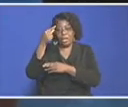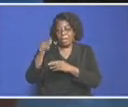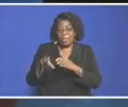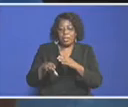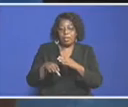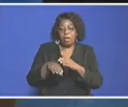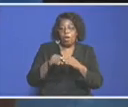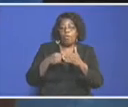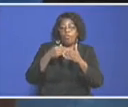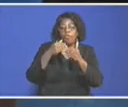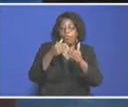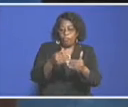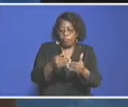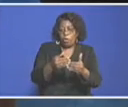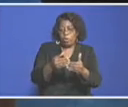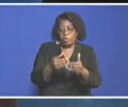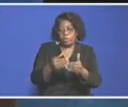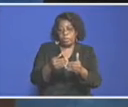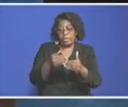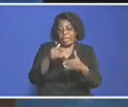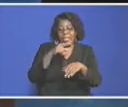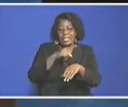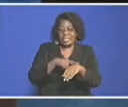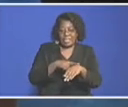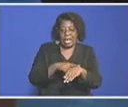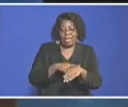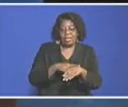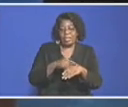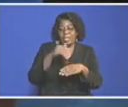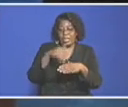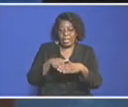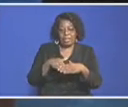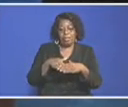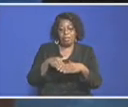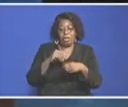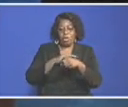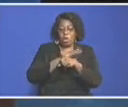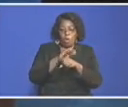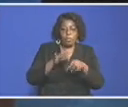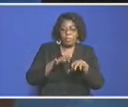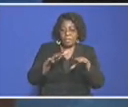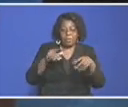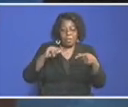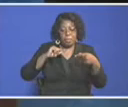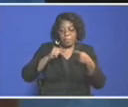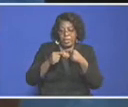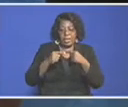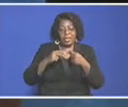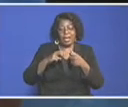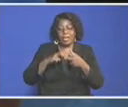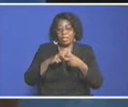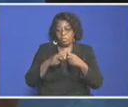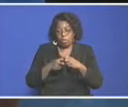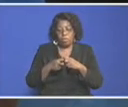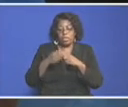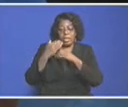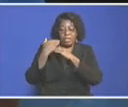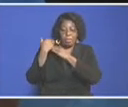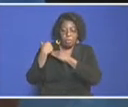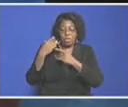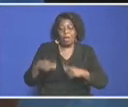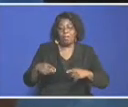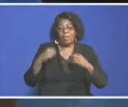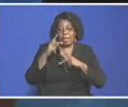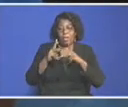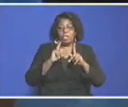this time, dealing with COVID, dealing with the pandemic, and dealing with all the pains and the troubles and the burdens of life that you would hear